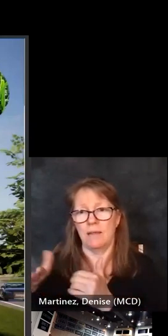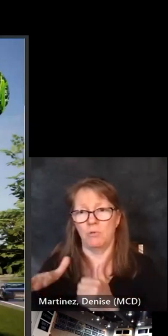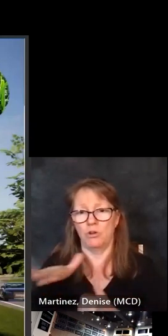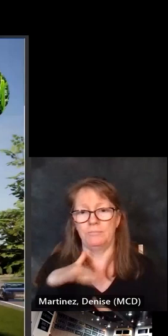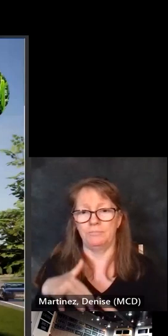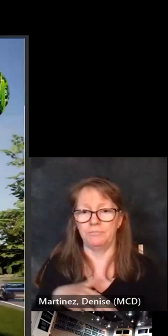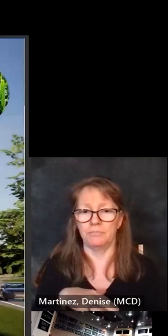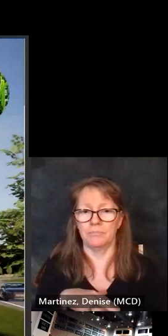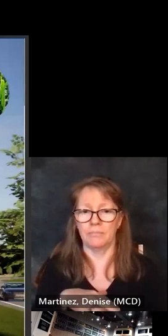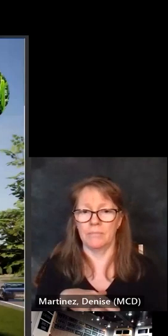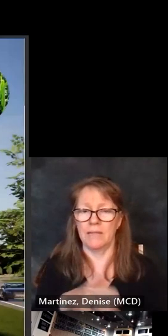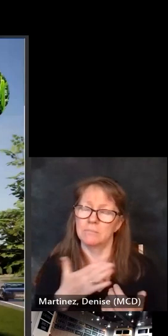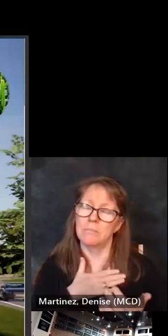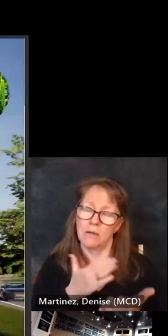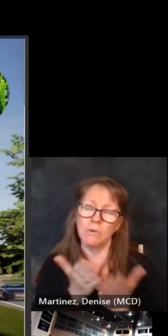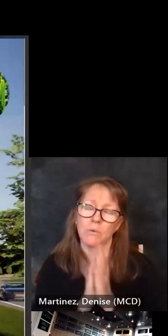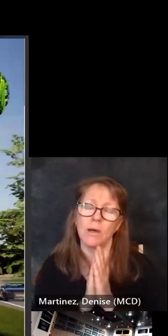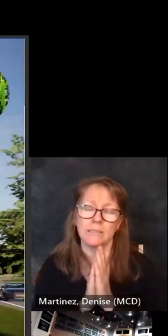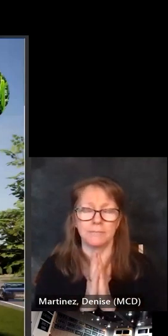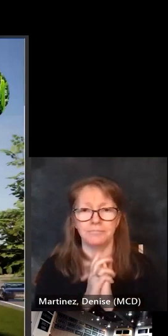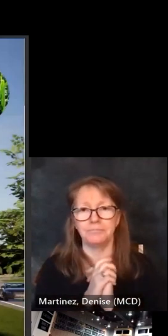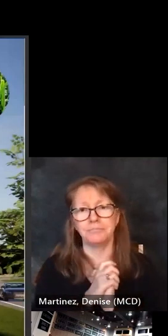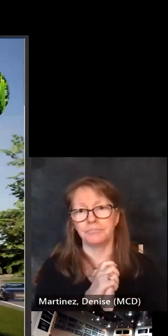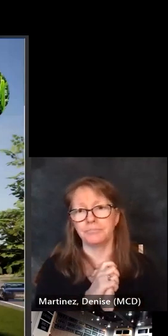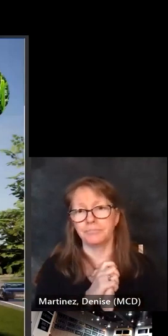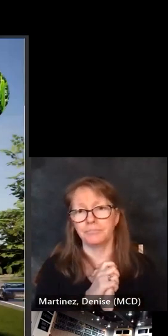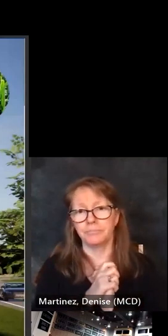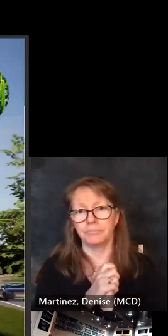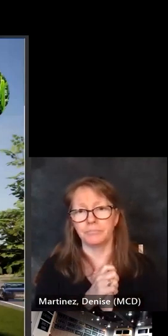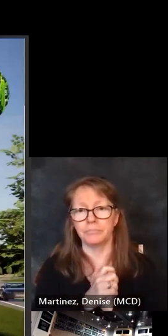That would be my request. Thank